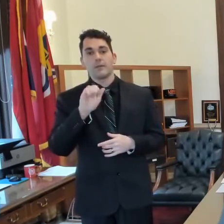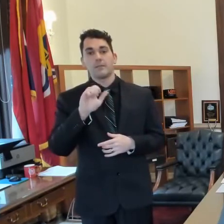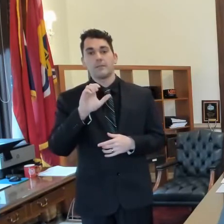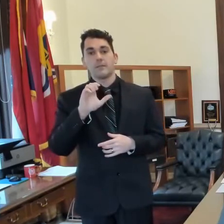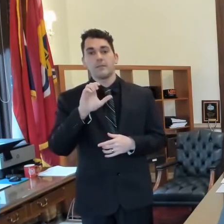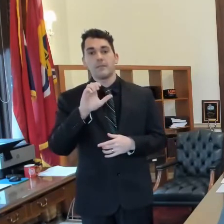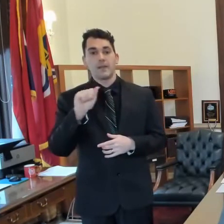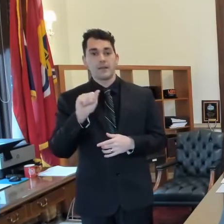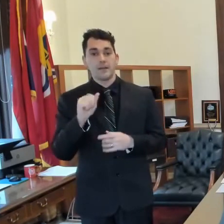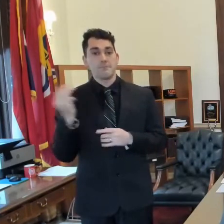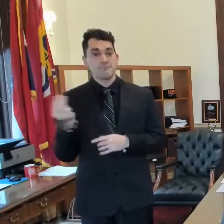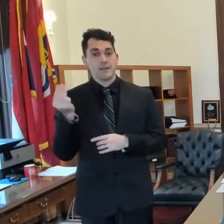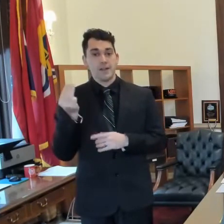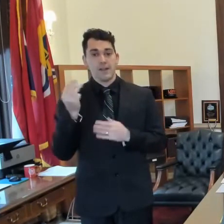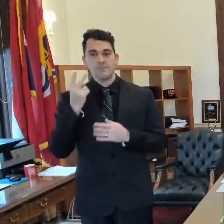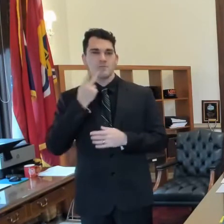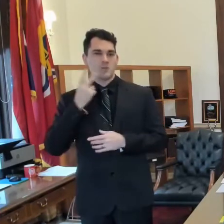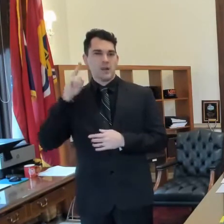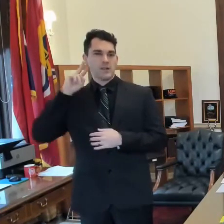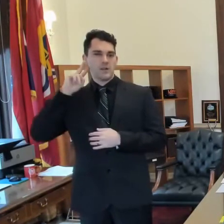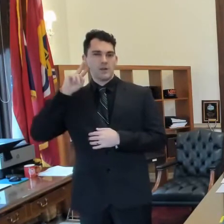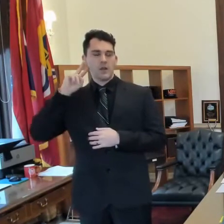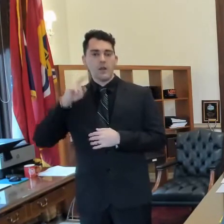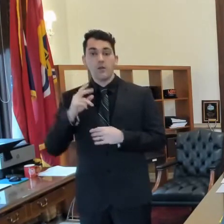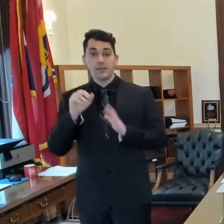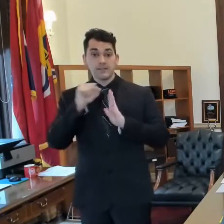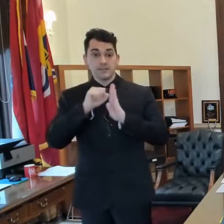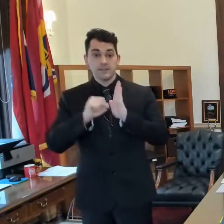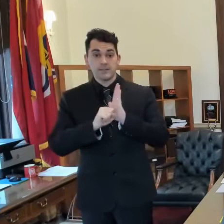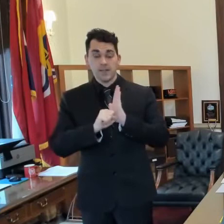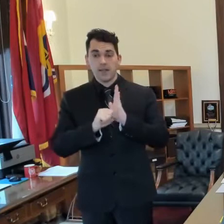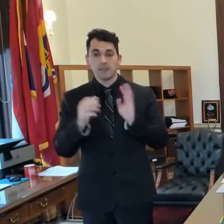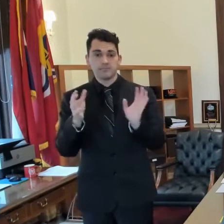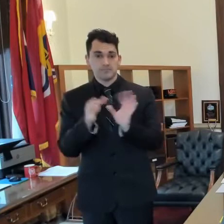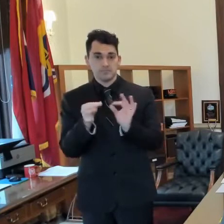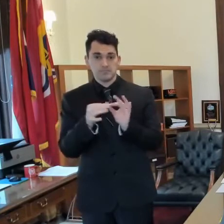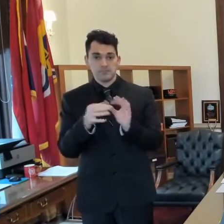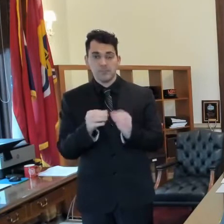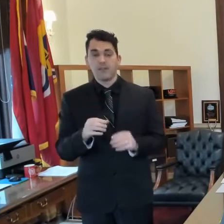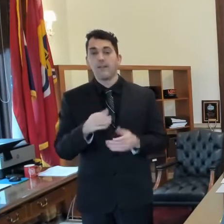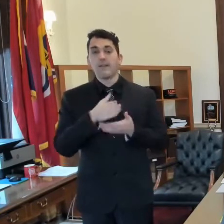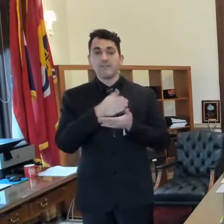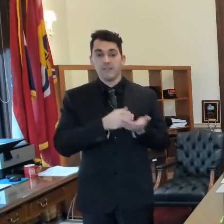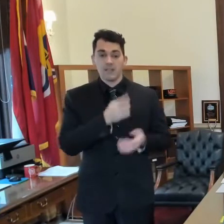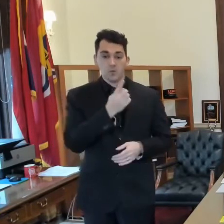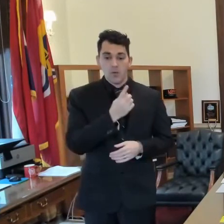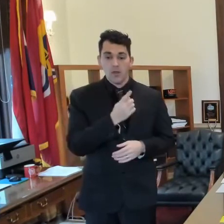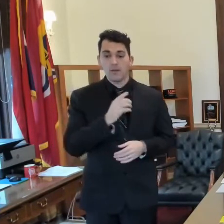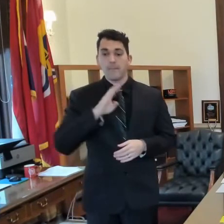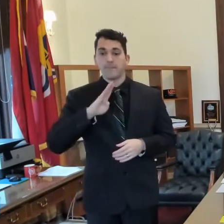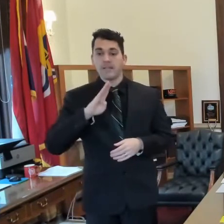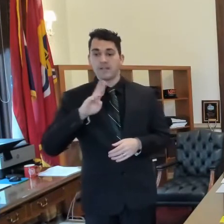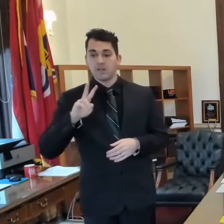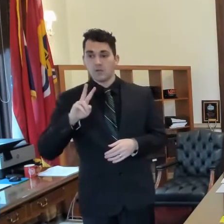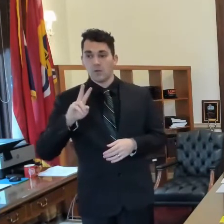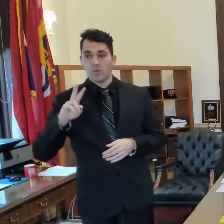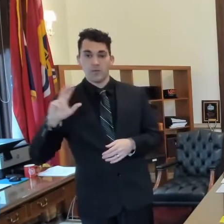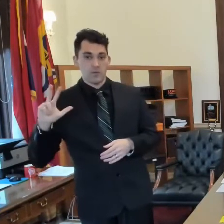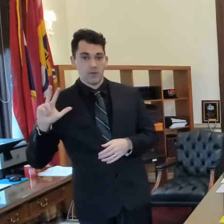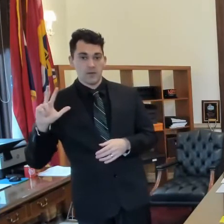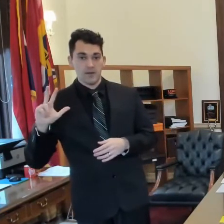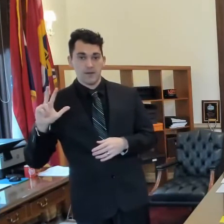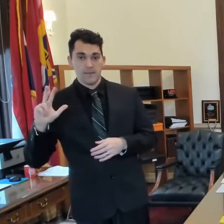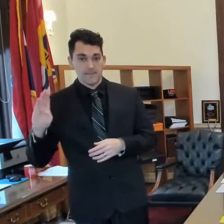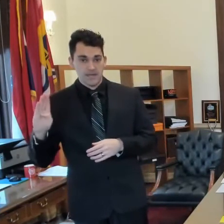2 days ago, the state said that Phase 1B Tier 3 people are